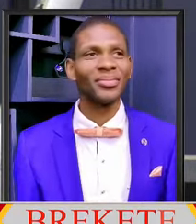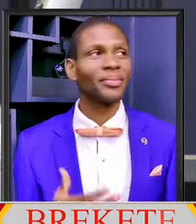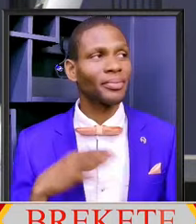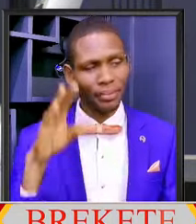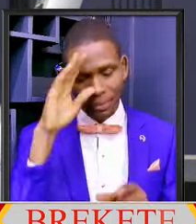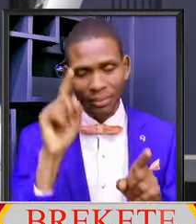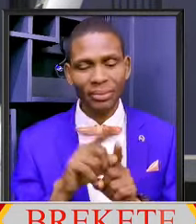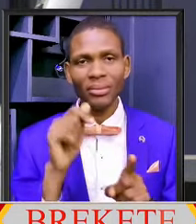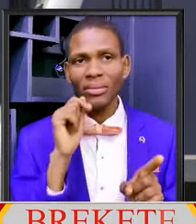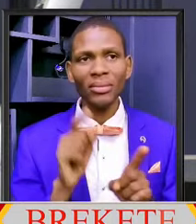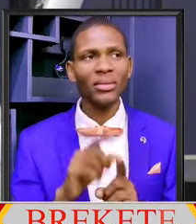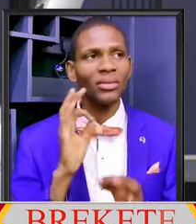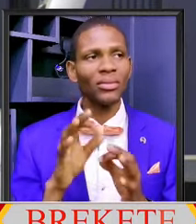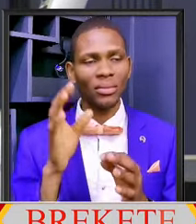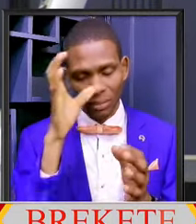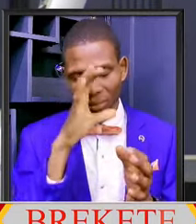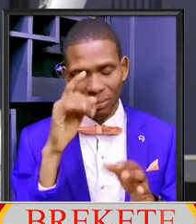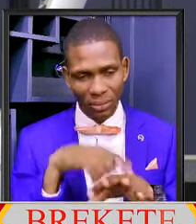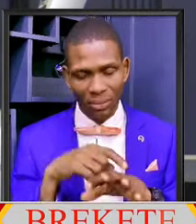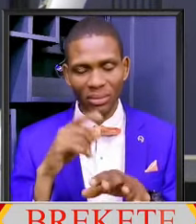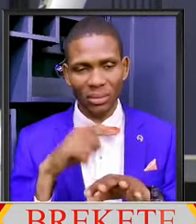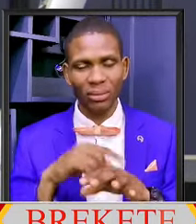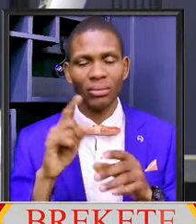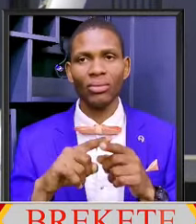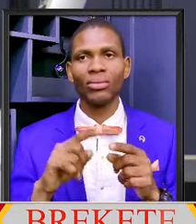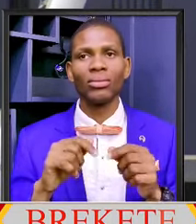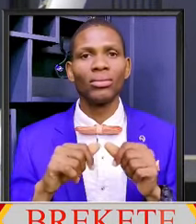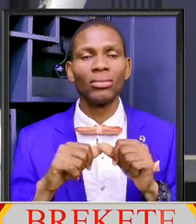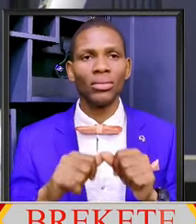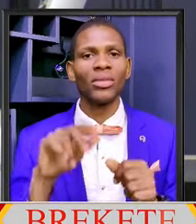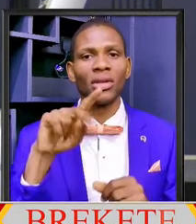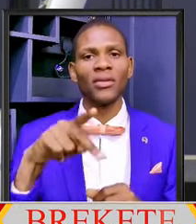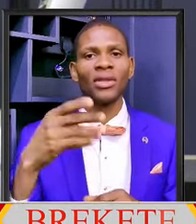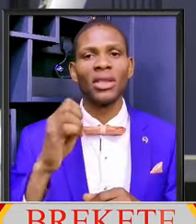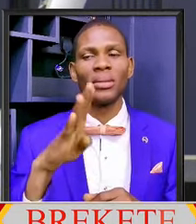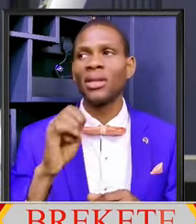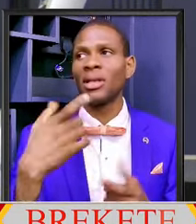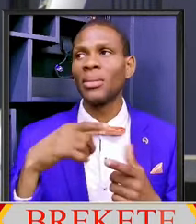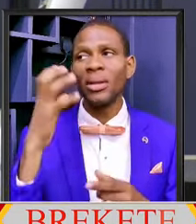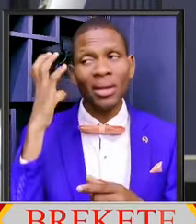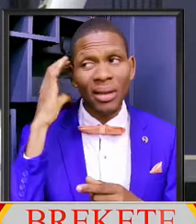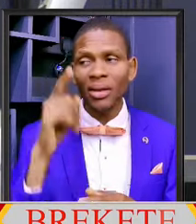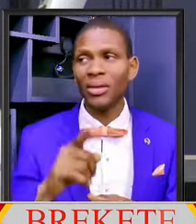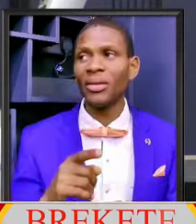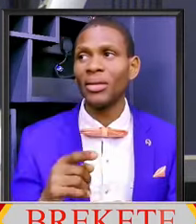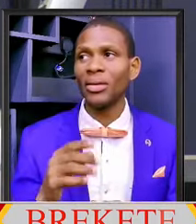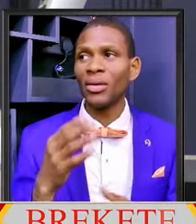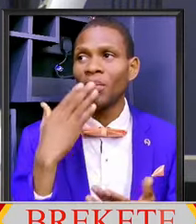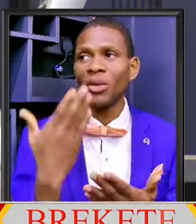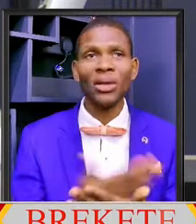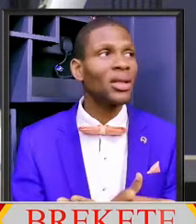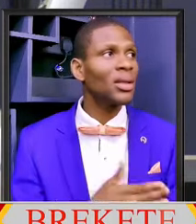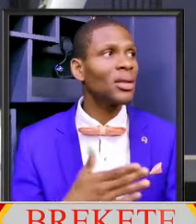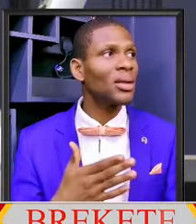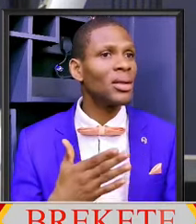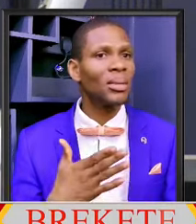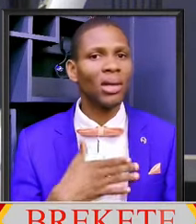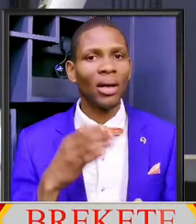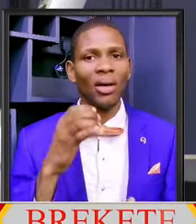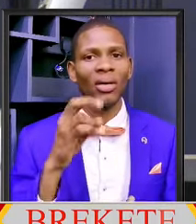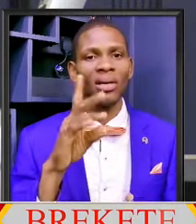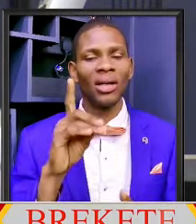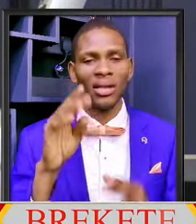My brothers, my sisters, if I look down and I see time, don't they give a signal? Signal. Phoebe, make I hear you. Good morning, my honorary. You know, president. Say you two don't